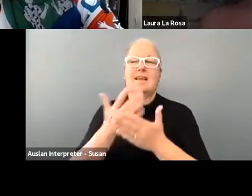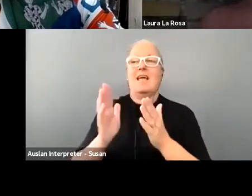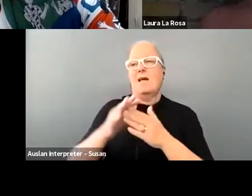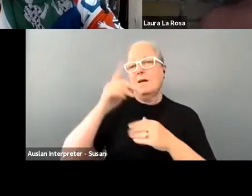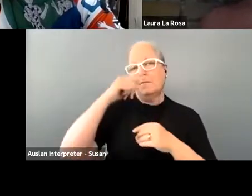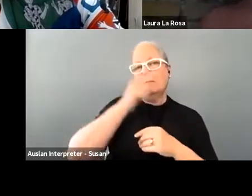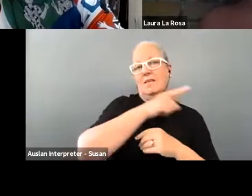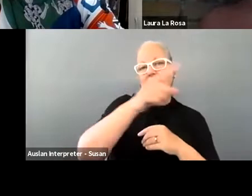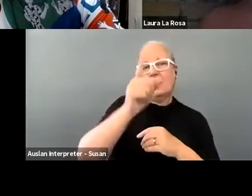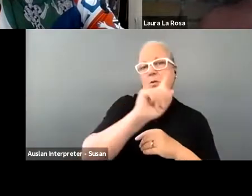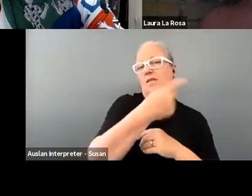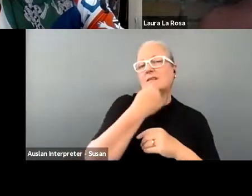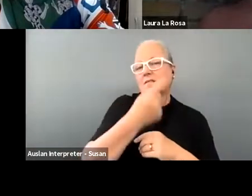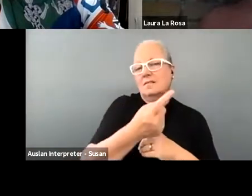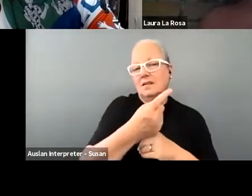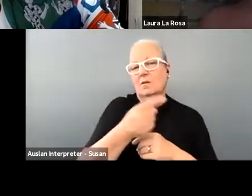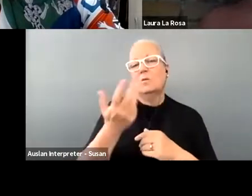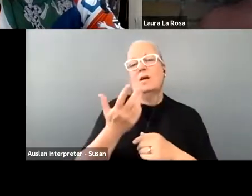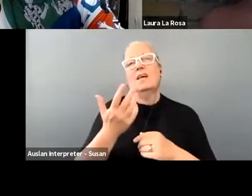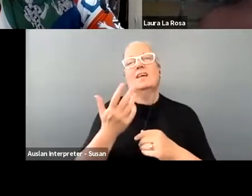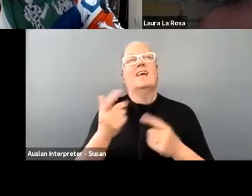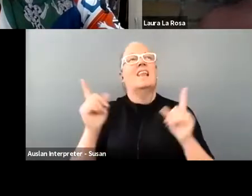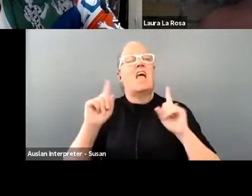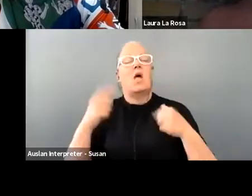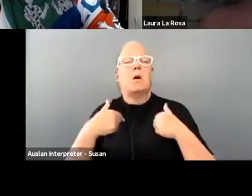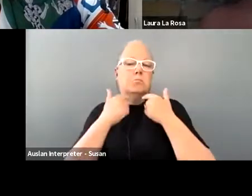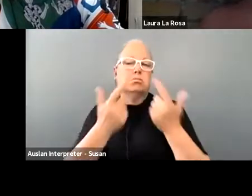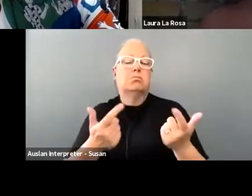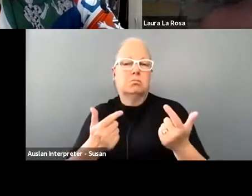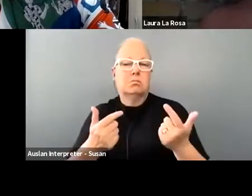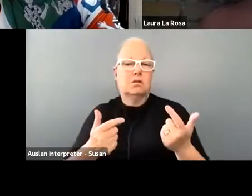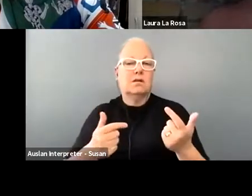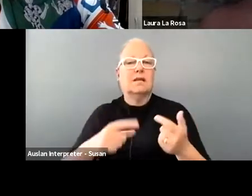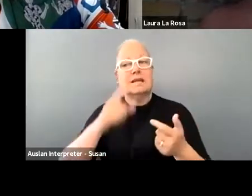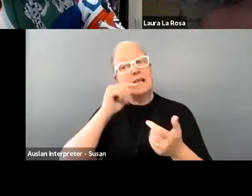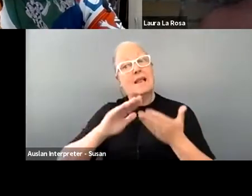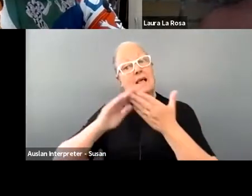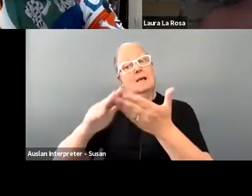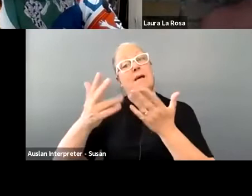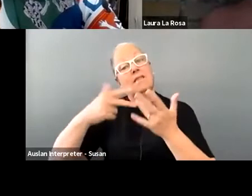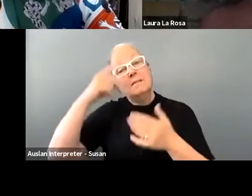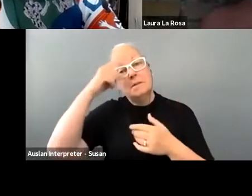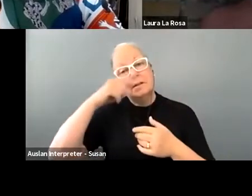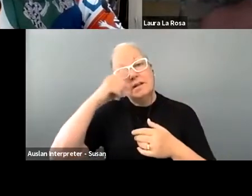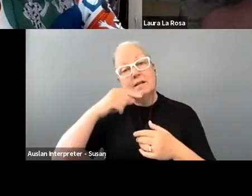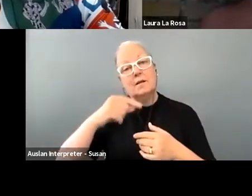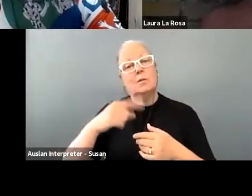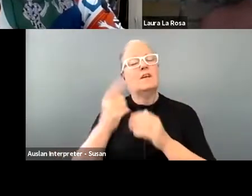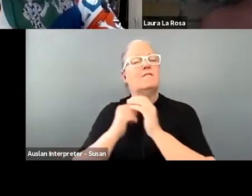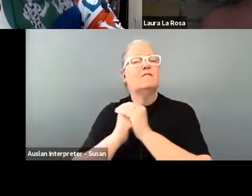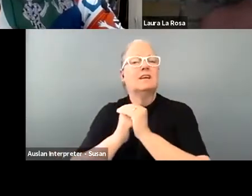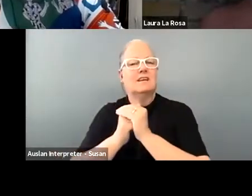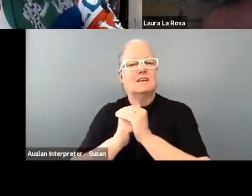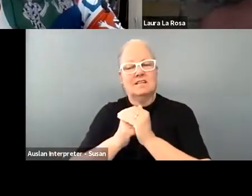has become less significant to me, that it does help other people. That I had a friend go and